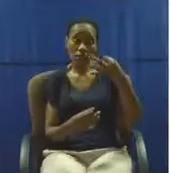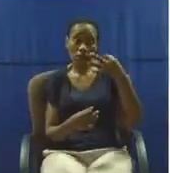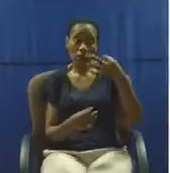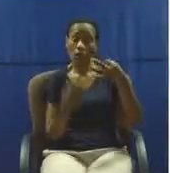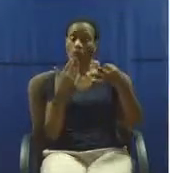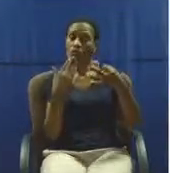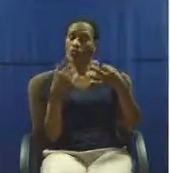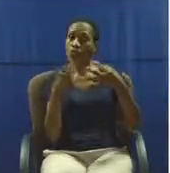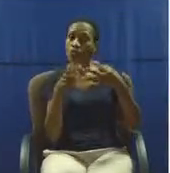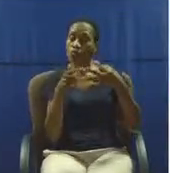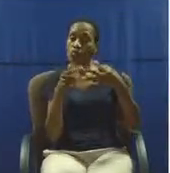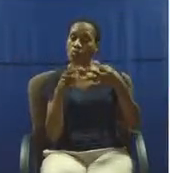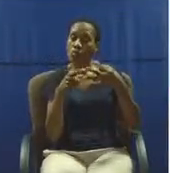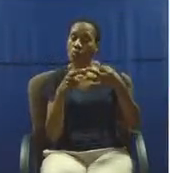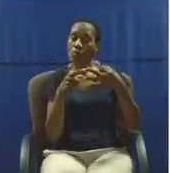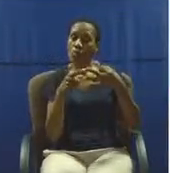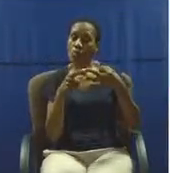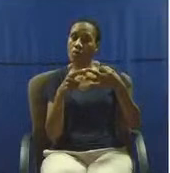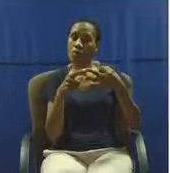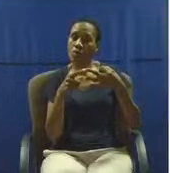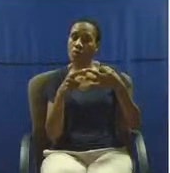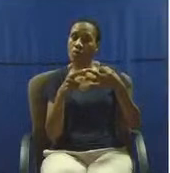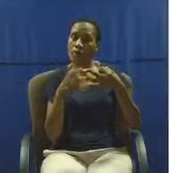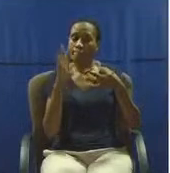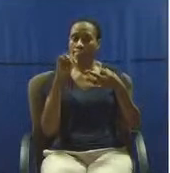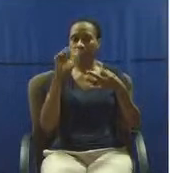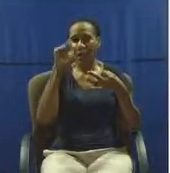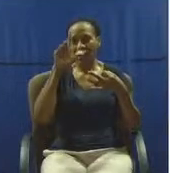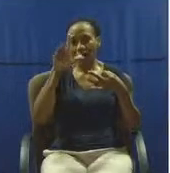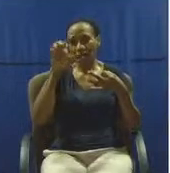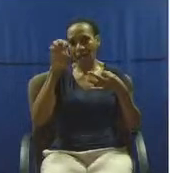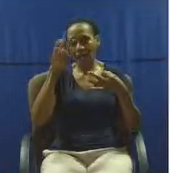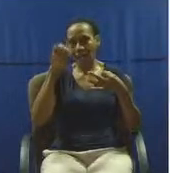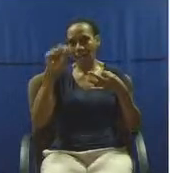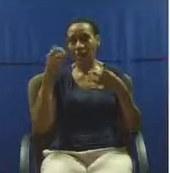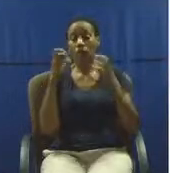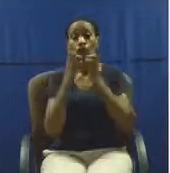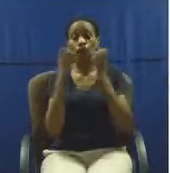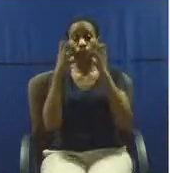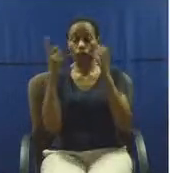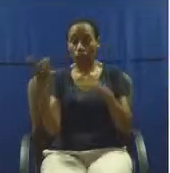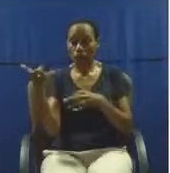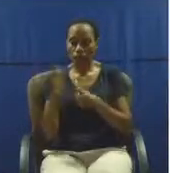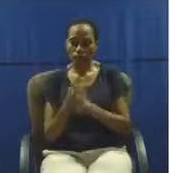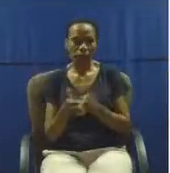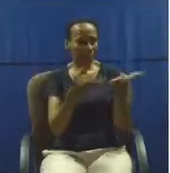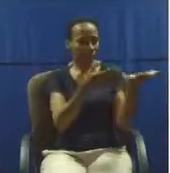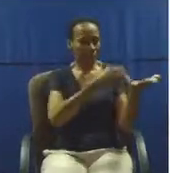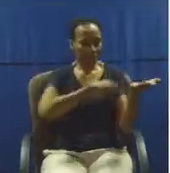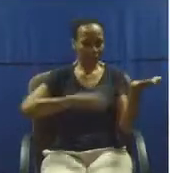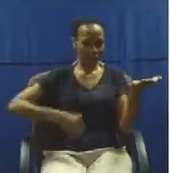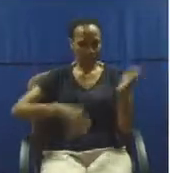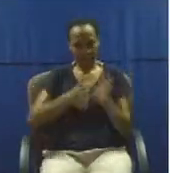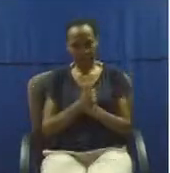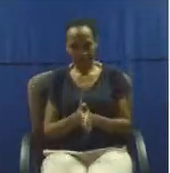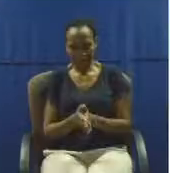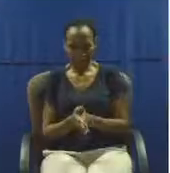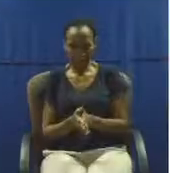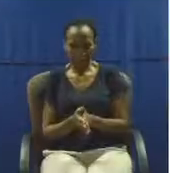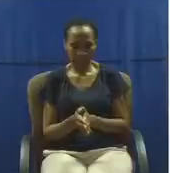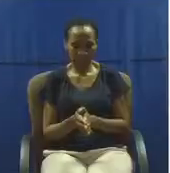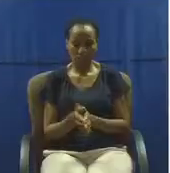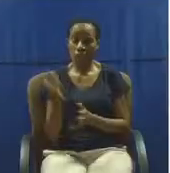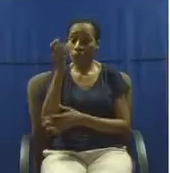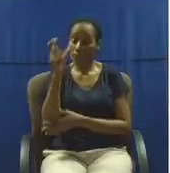asked by the Honorable J.S. Malema. The Honorable the President.